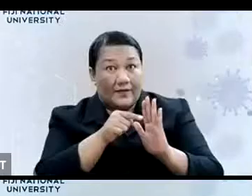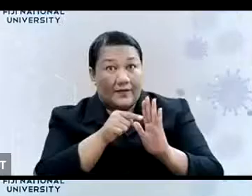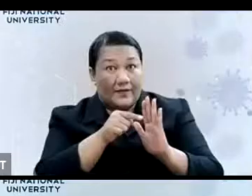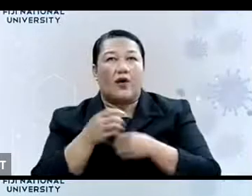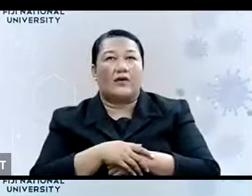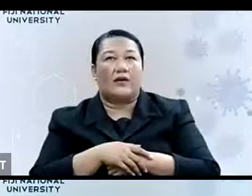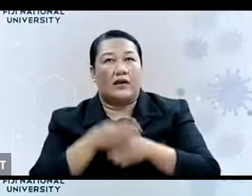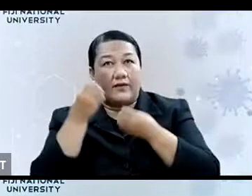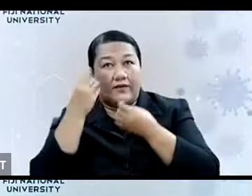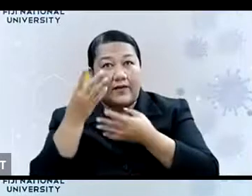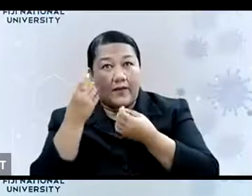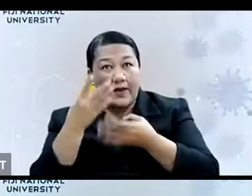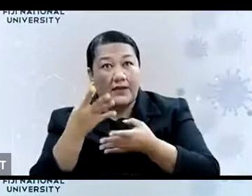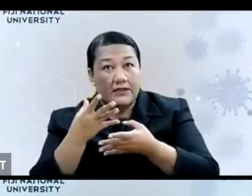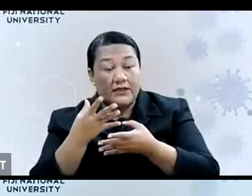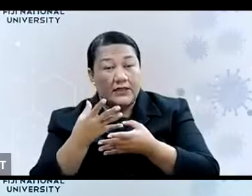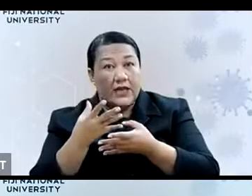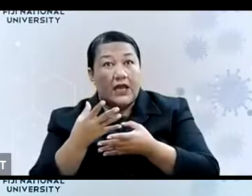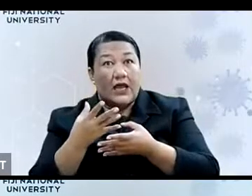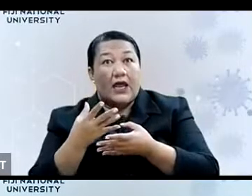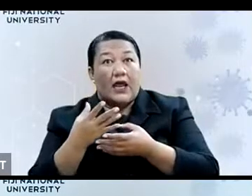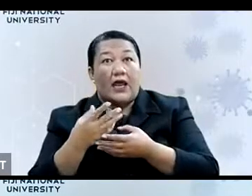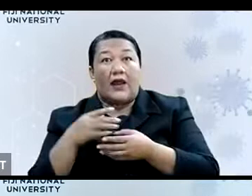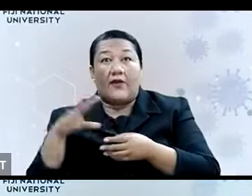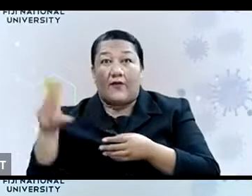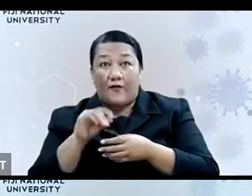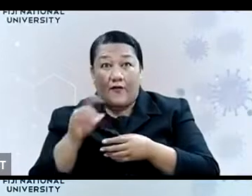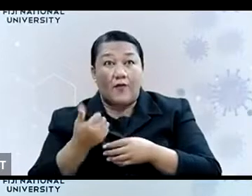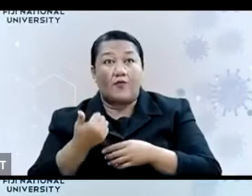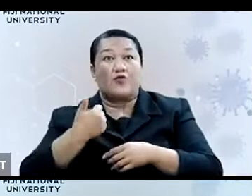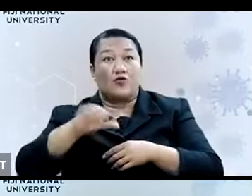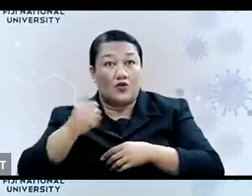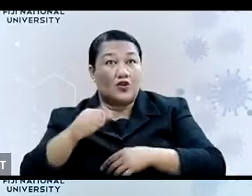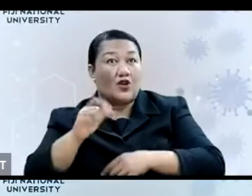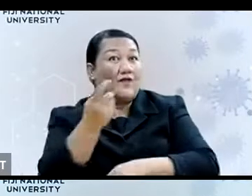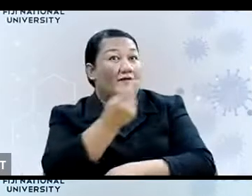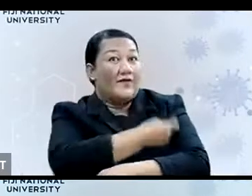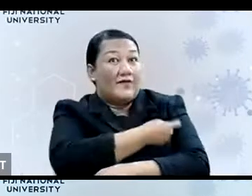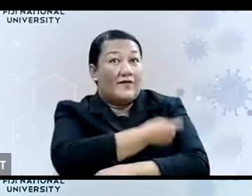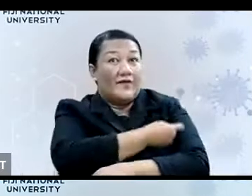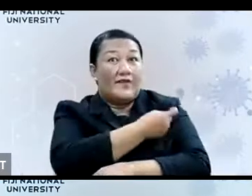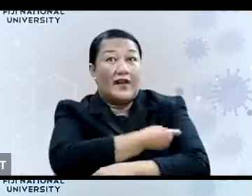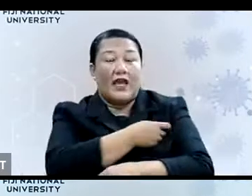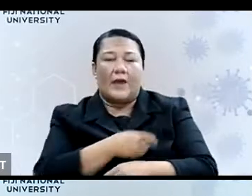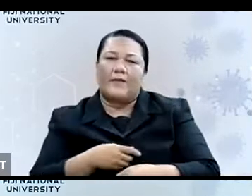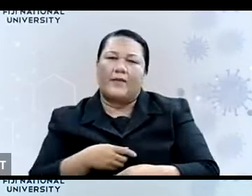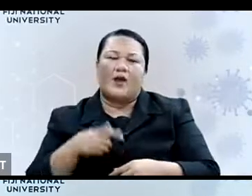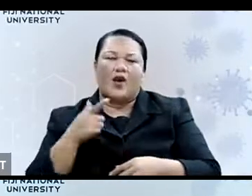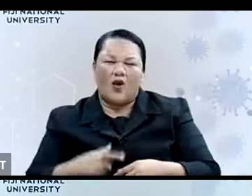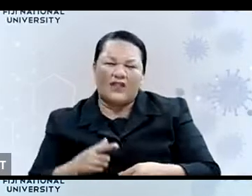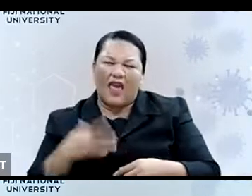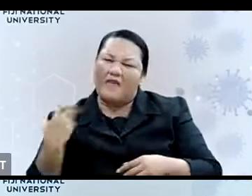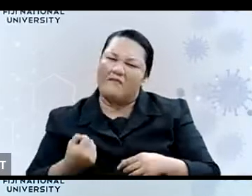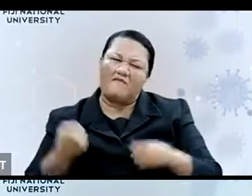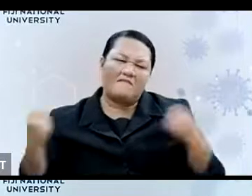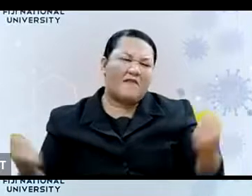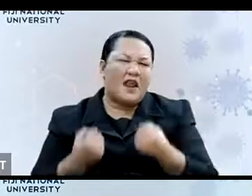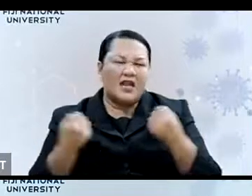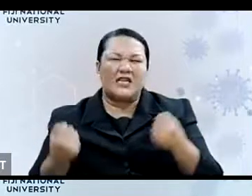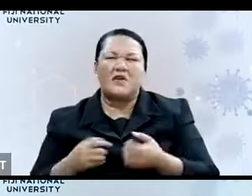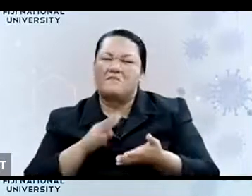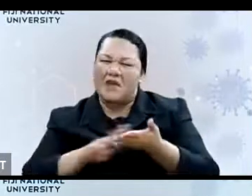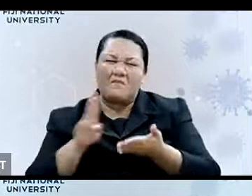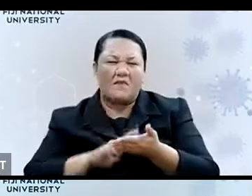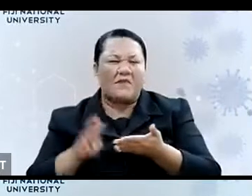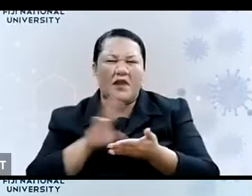clearly from use of the vaccines in large, you know, hundreds of millions of doses sort of numbers in countries which